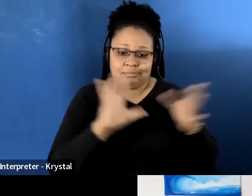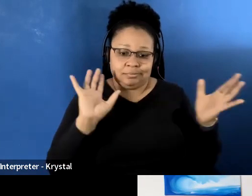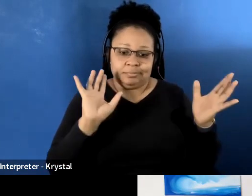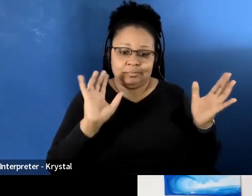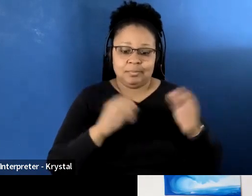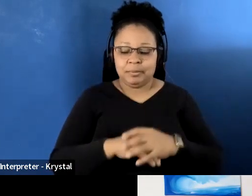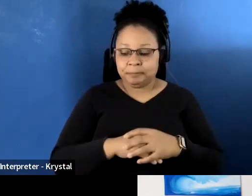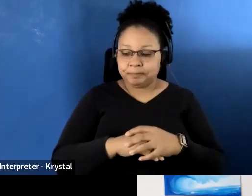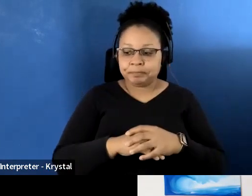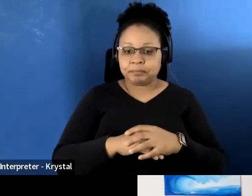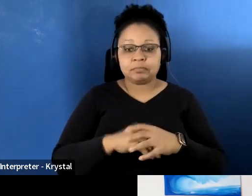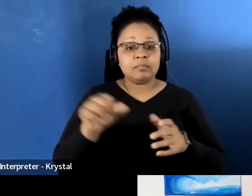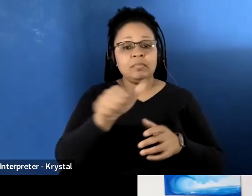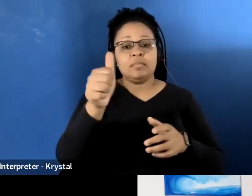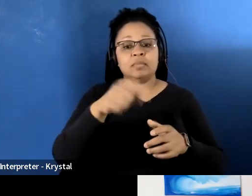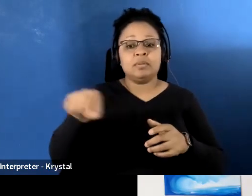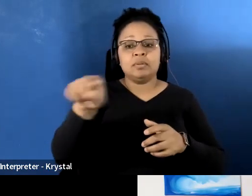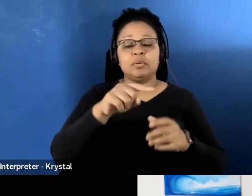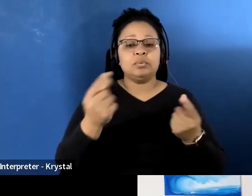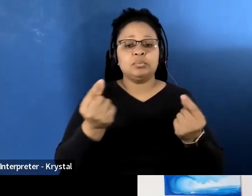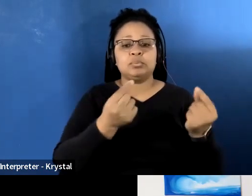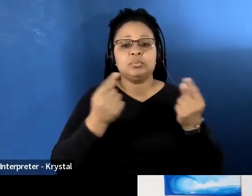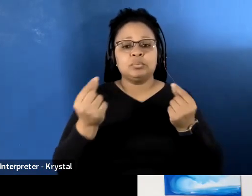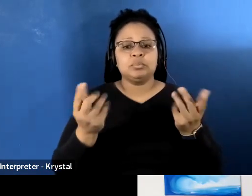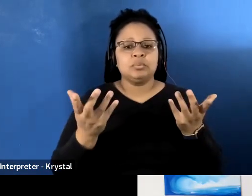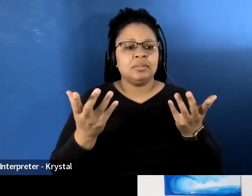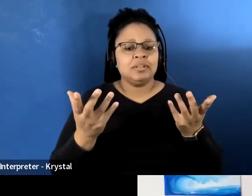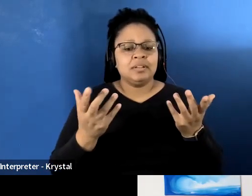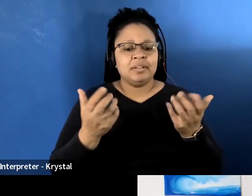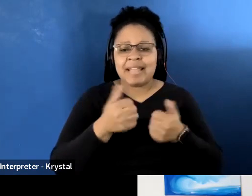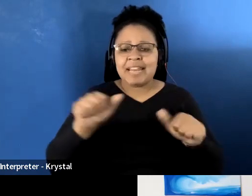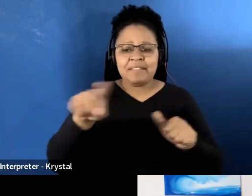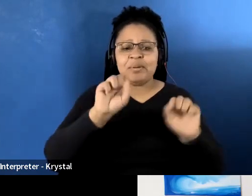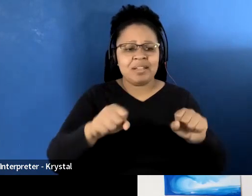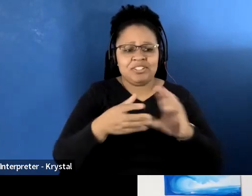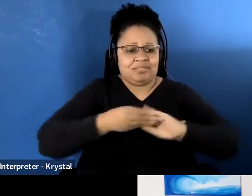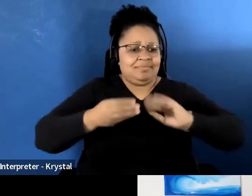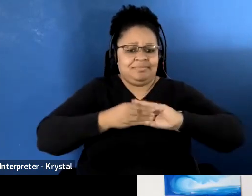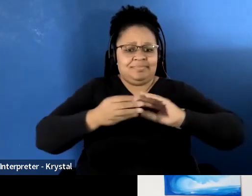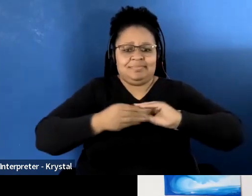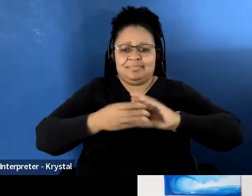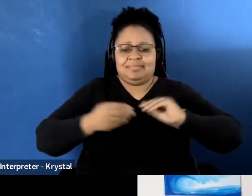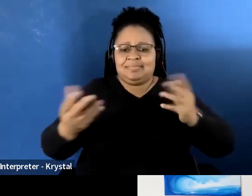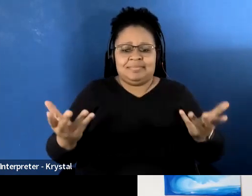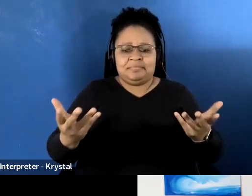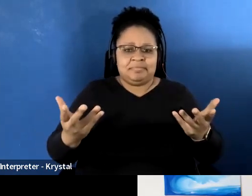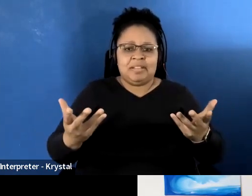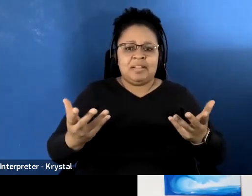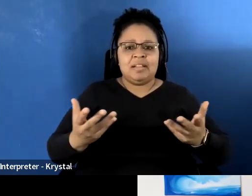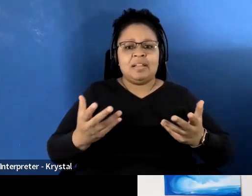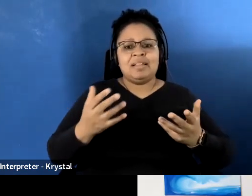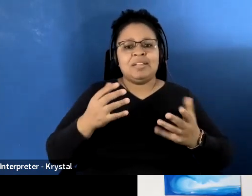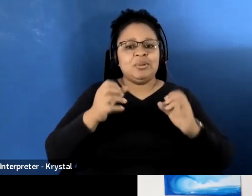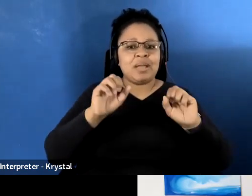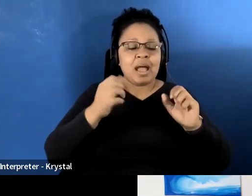What else have some people done? Yeah, do some people just want to talk? That would help us keep up in the chat. I do want